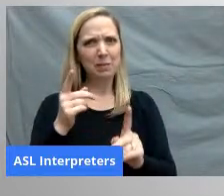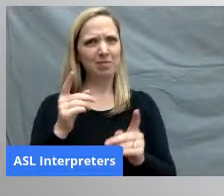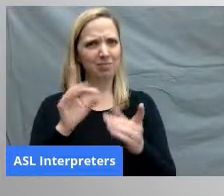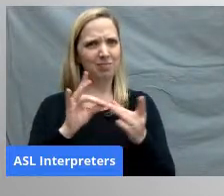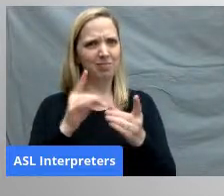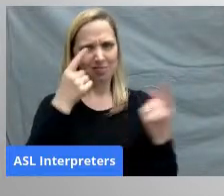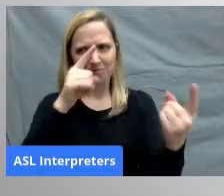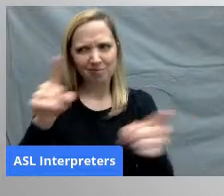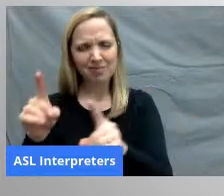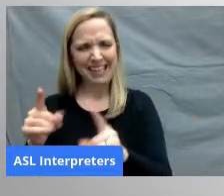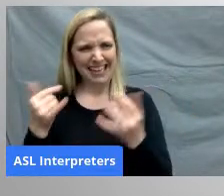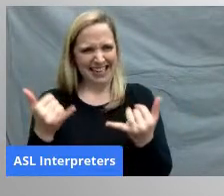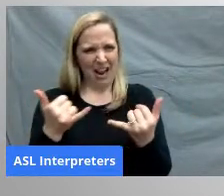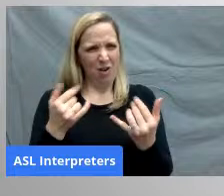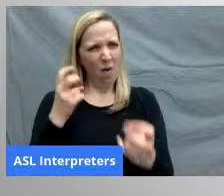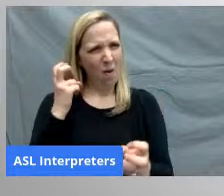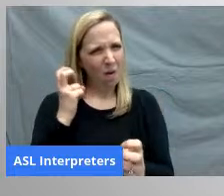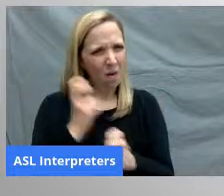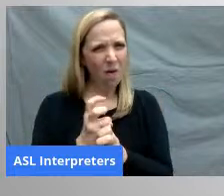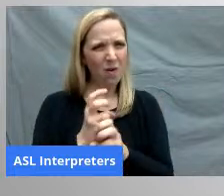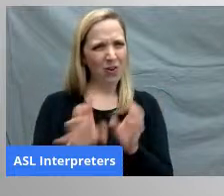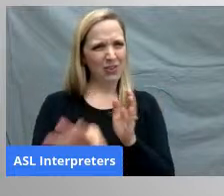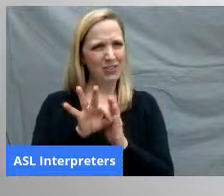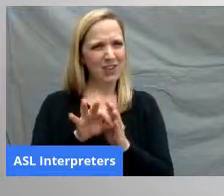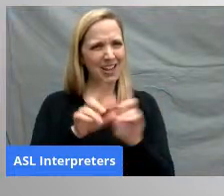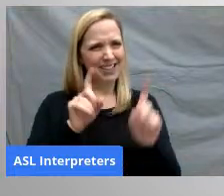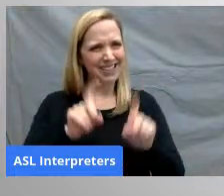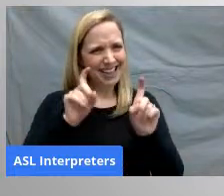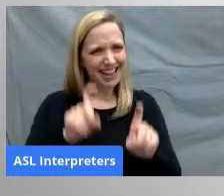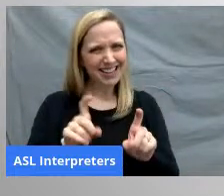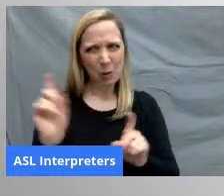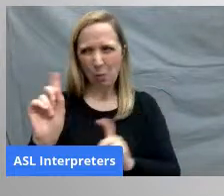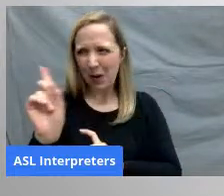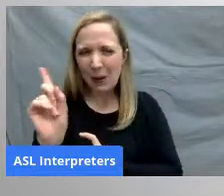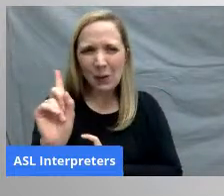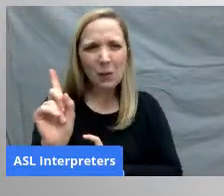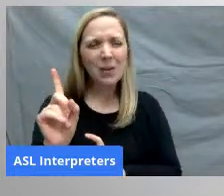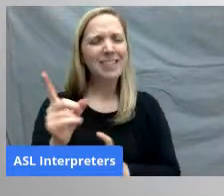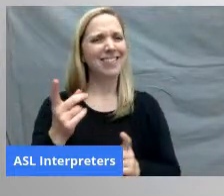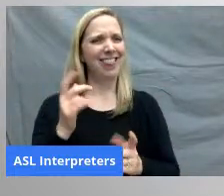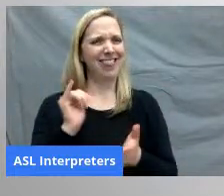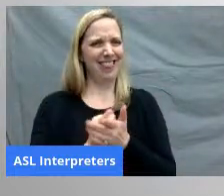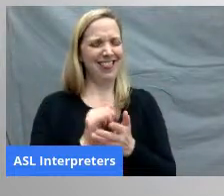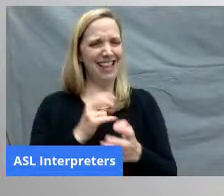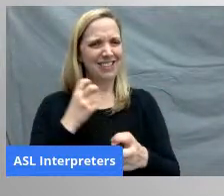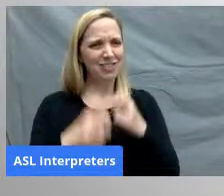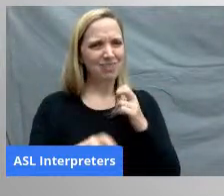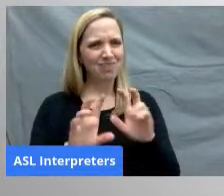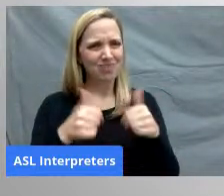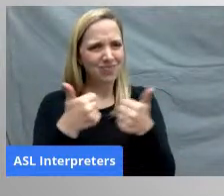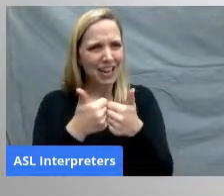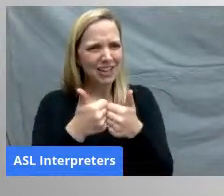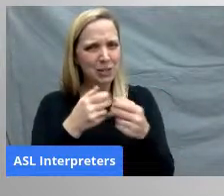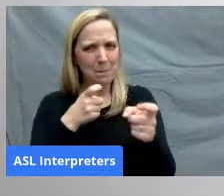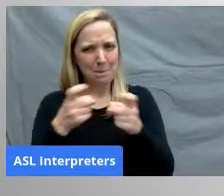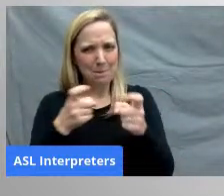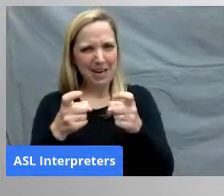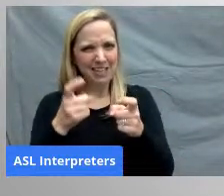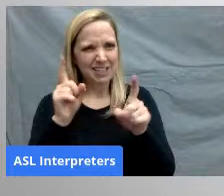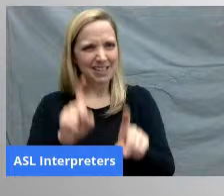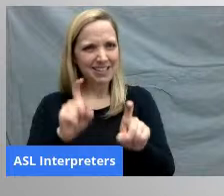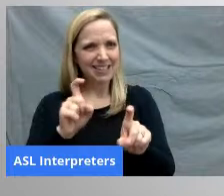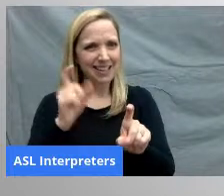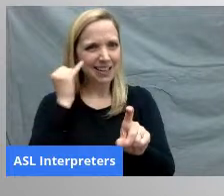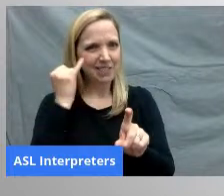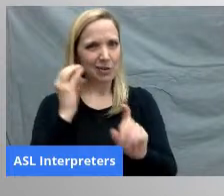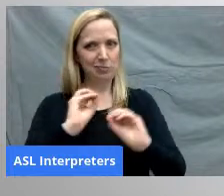to manage COVID if folks don't have access to testing. So we are working again with a few different partnerships,